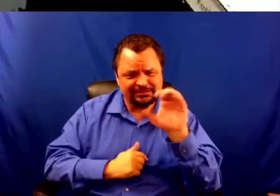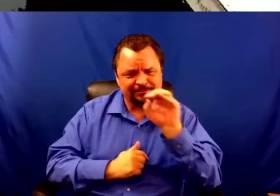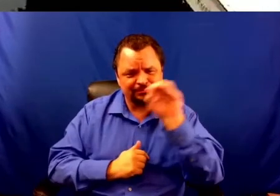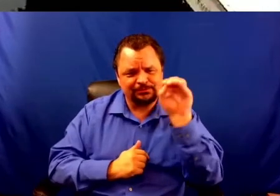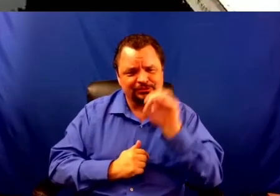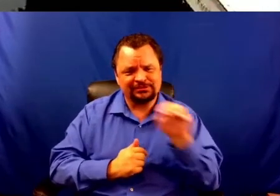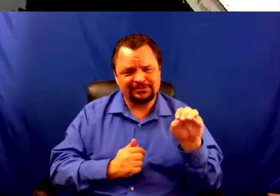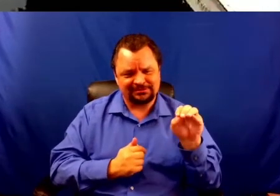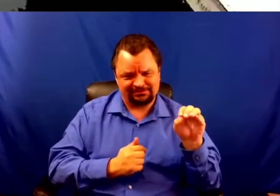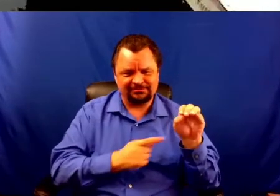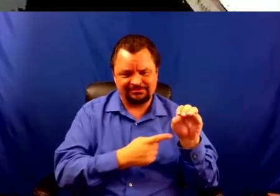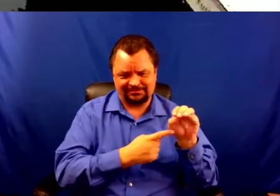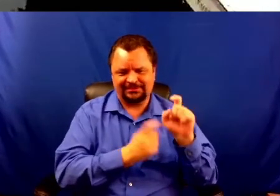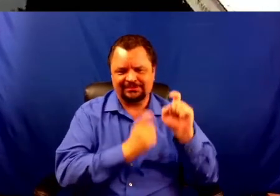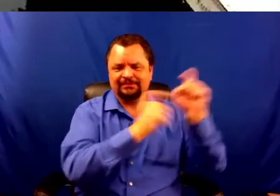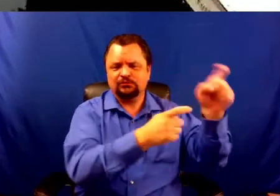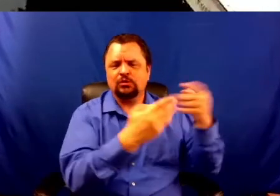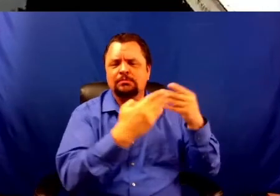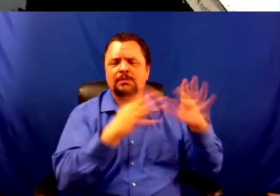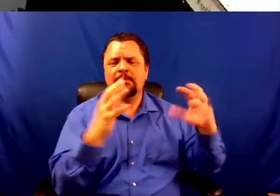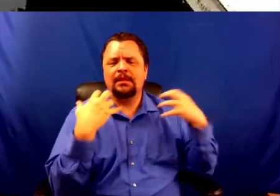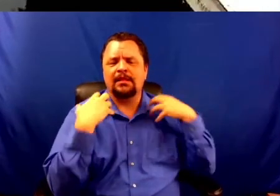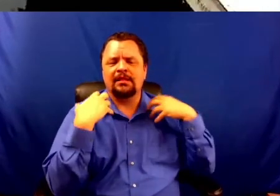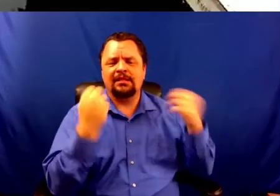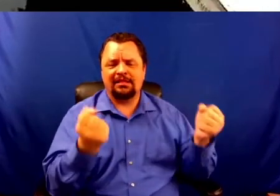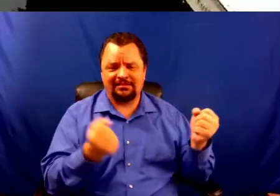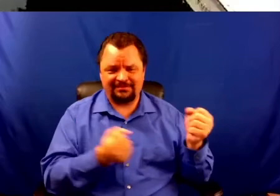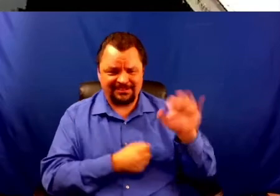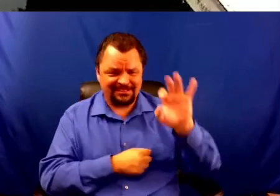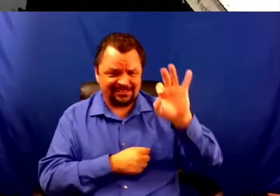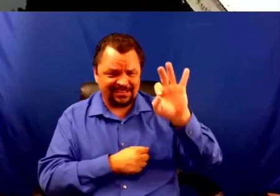public health. The remaining